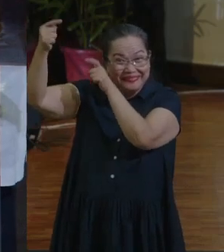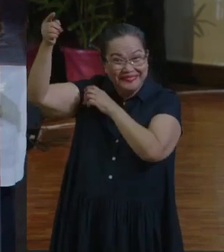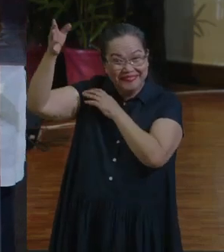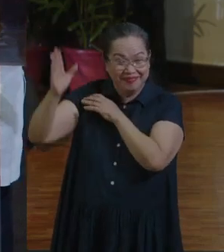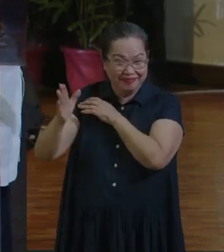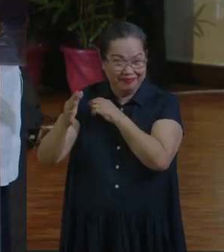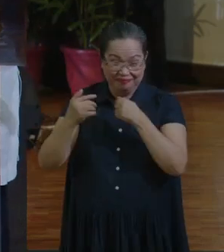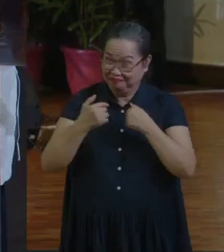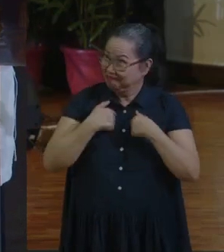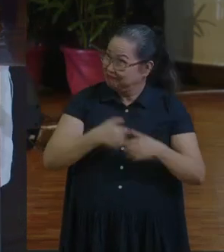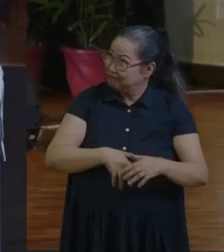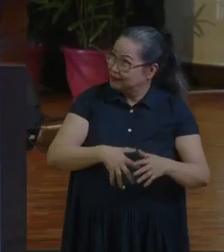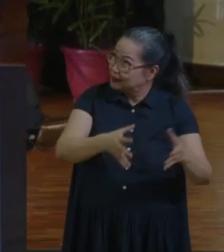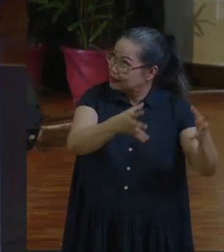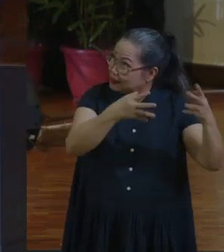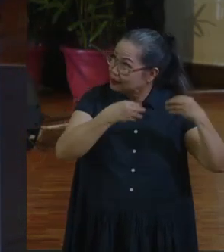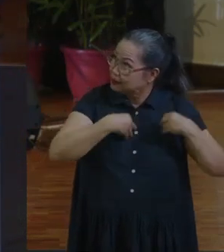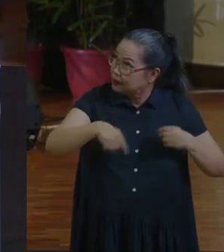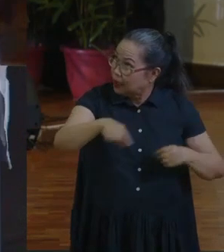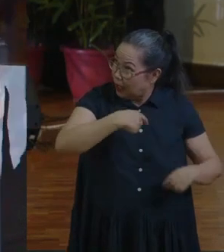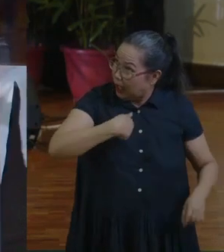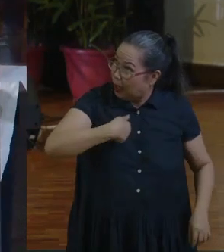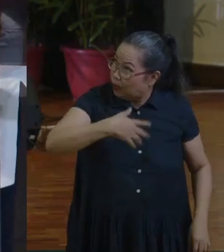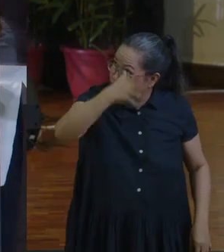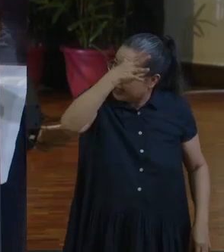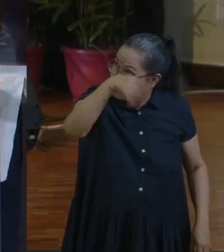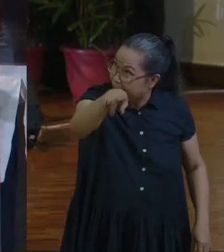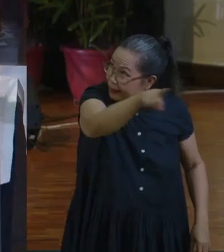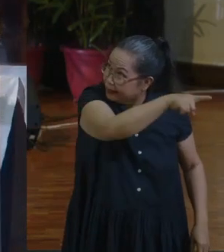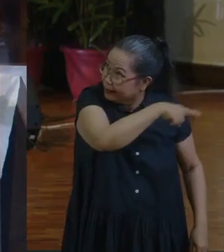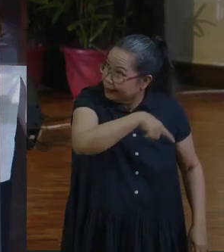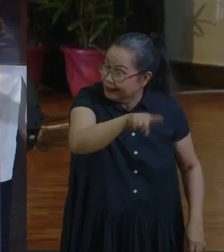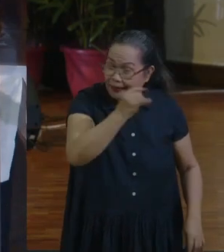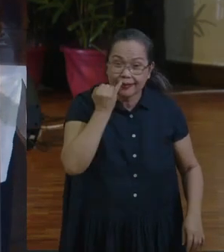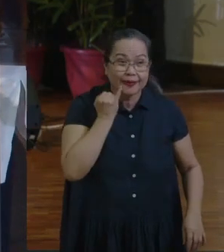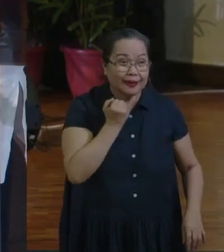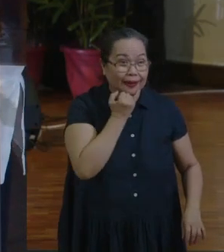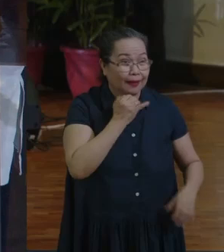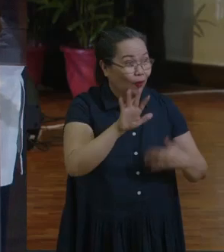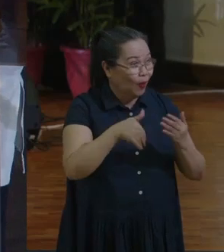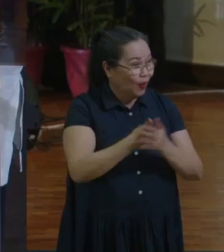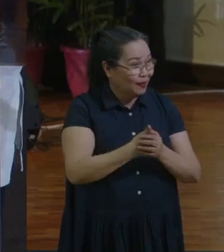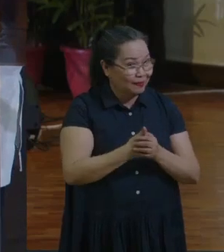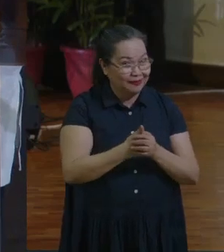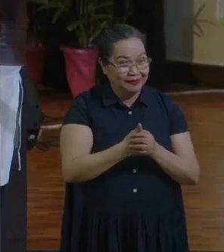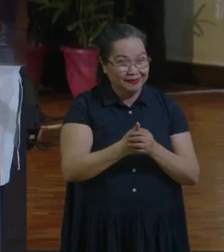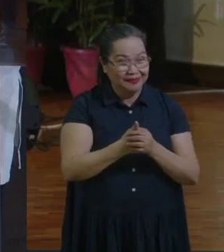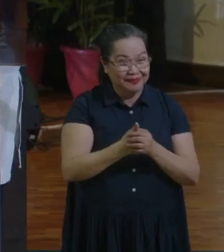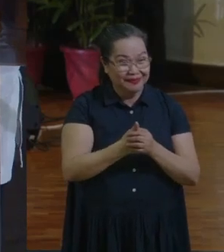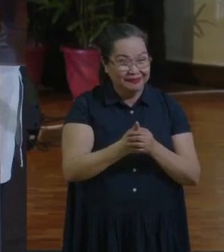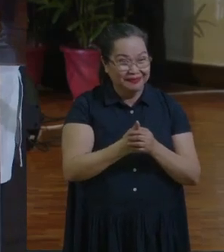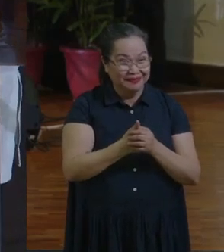"Did I conceive all these people?" Ako ba ang tatay nitong mga ito? Yun sabi niya eh.